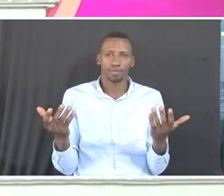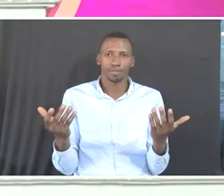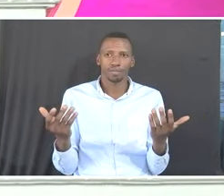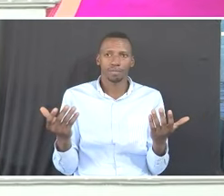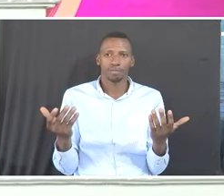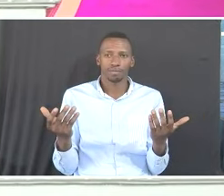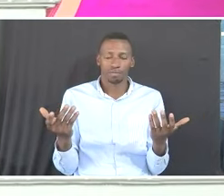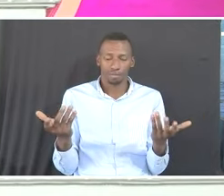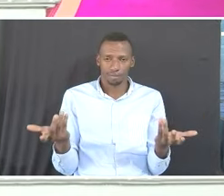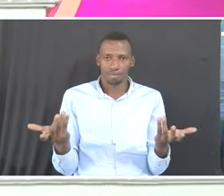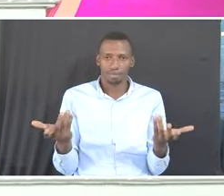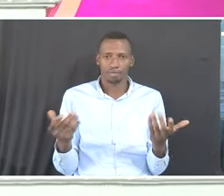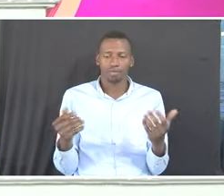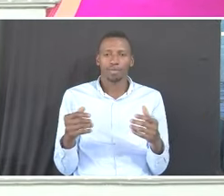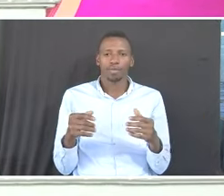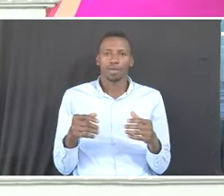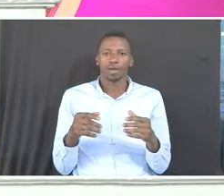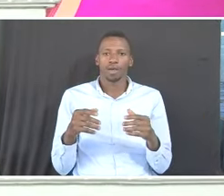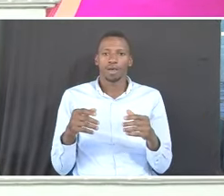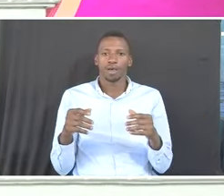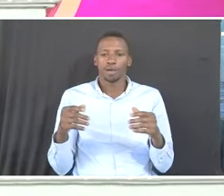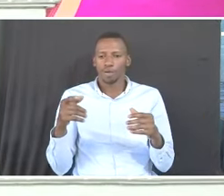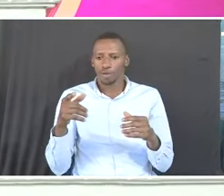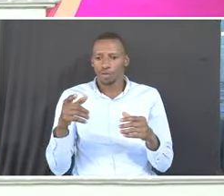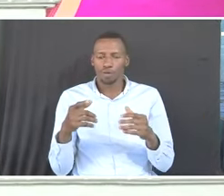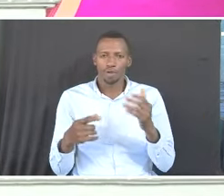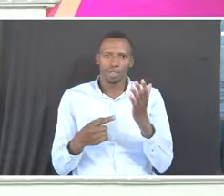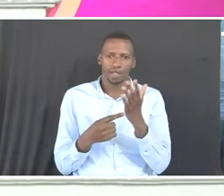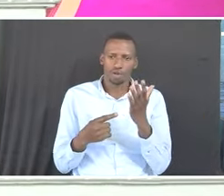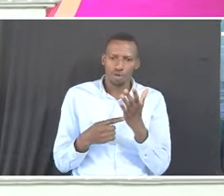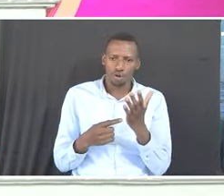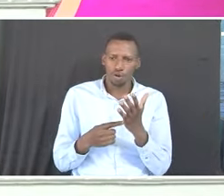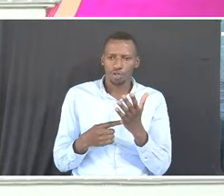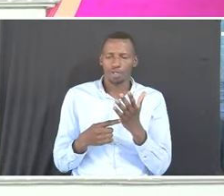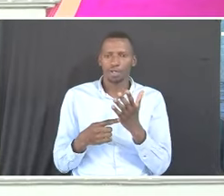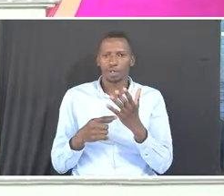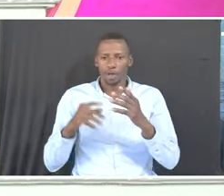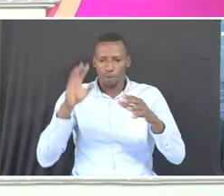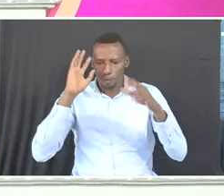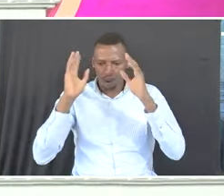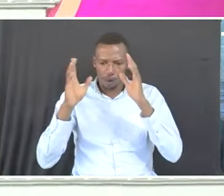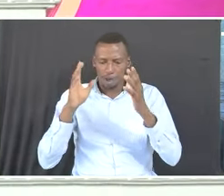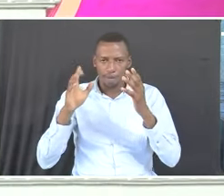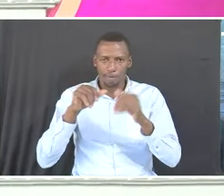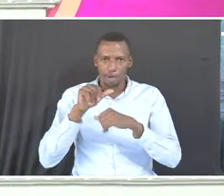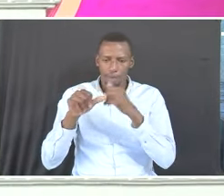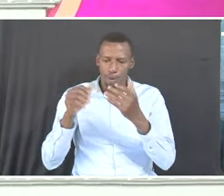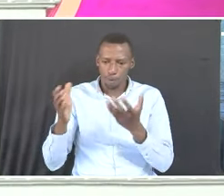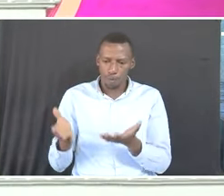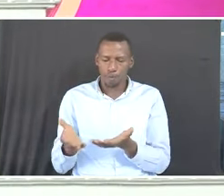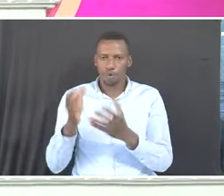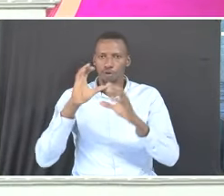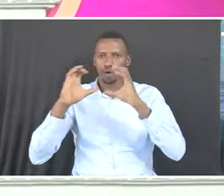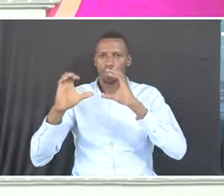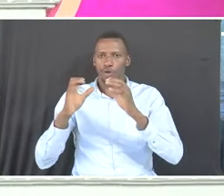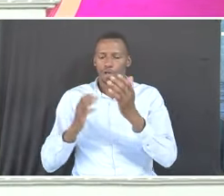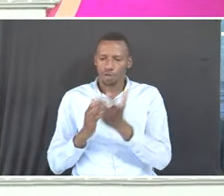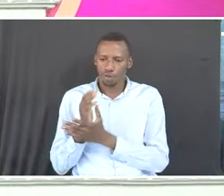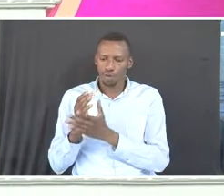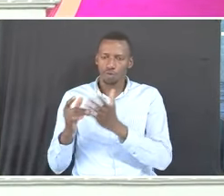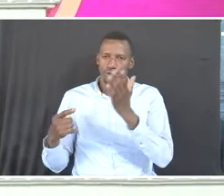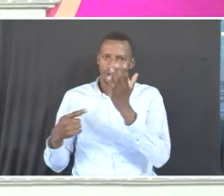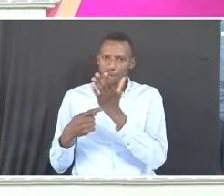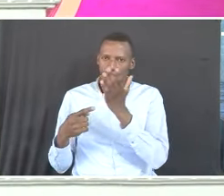inventions and discoveries, the wonders of the technological inventions in enhancing communication through the digital platforms, through